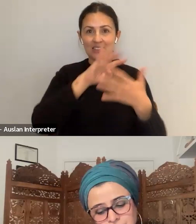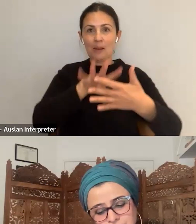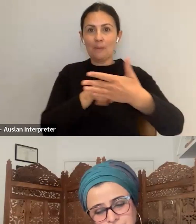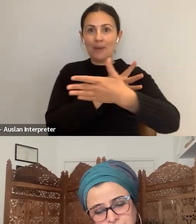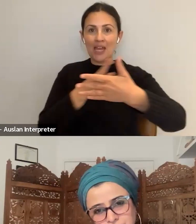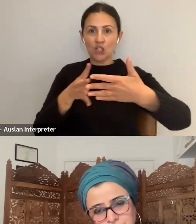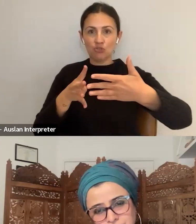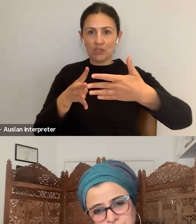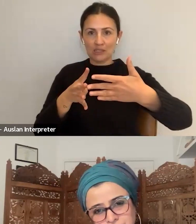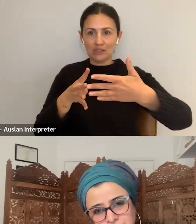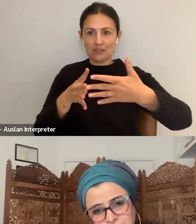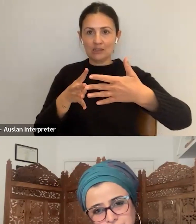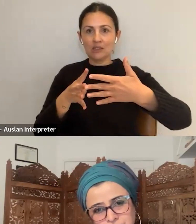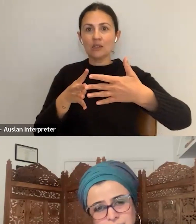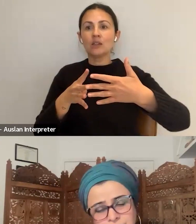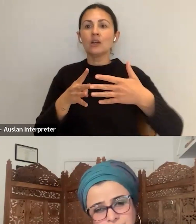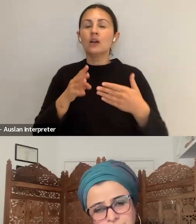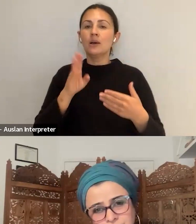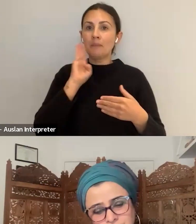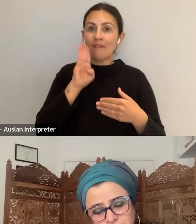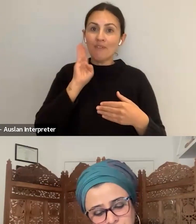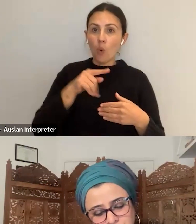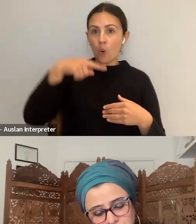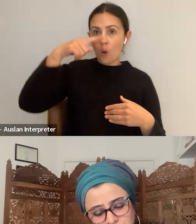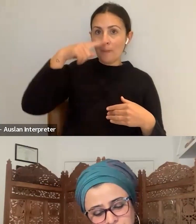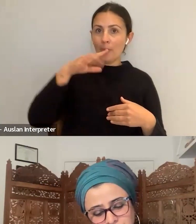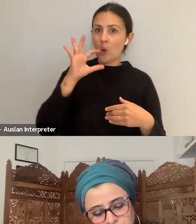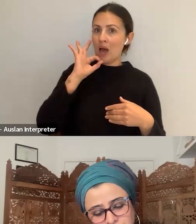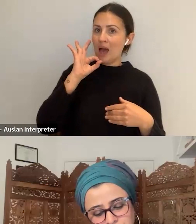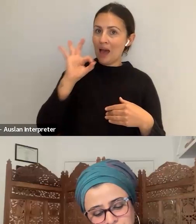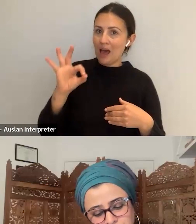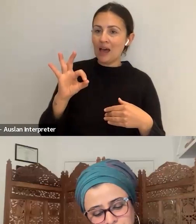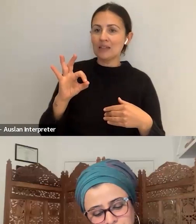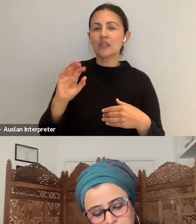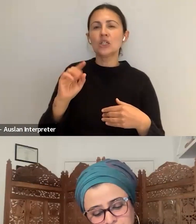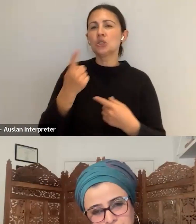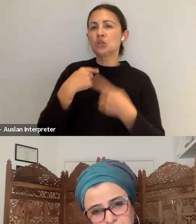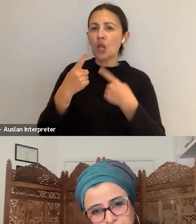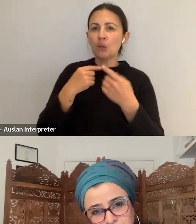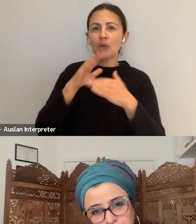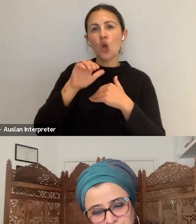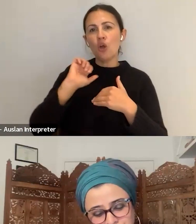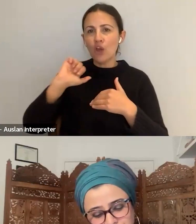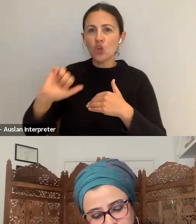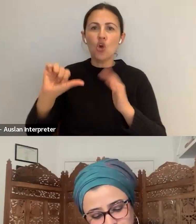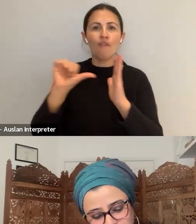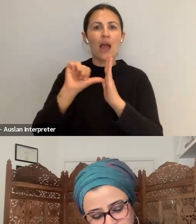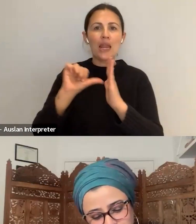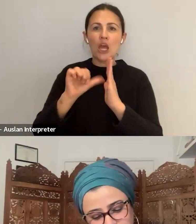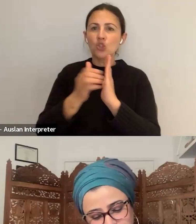your financial capabilities? What are your connections across the philanthropic